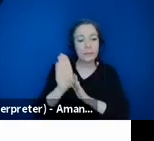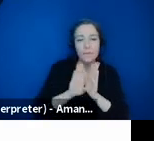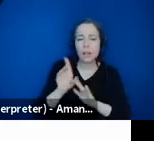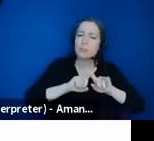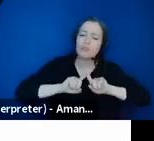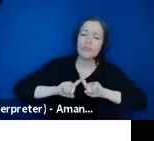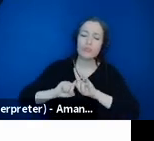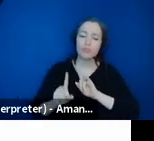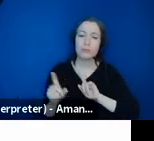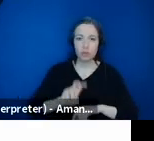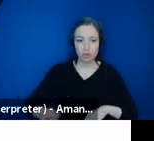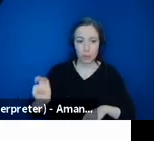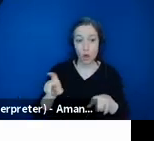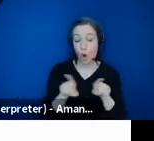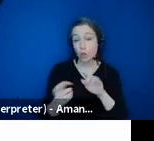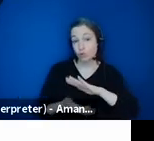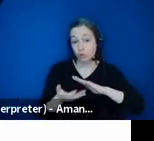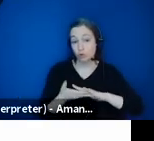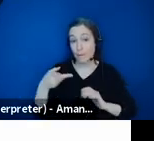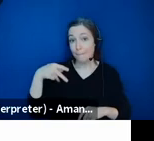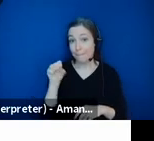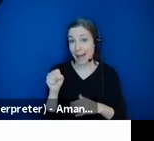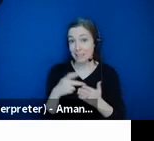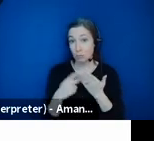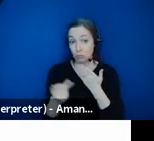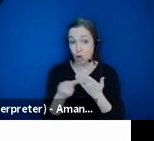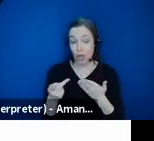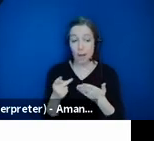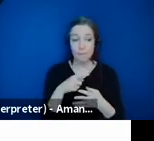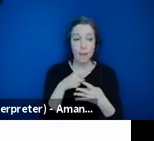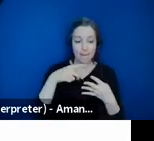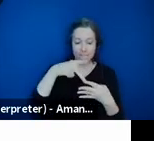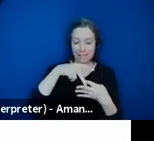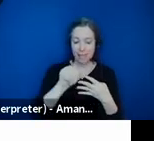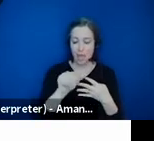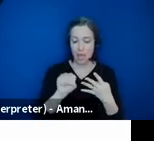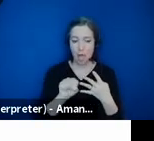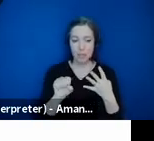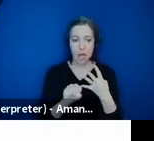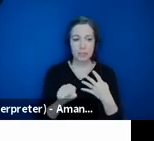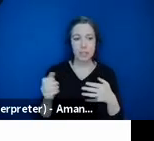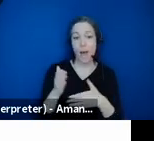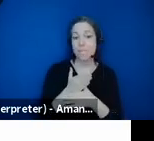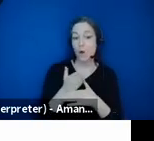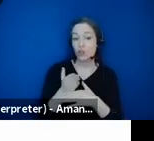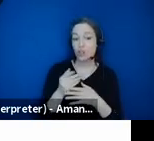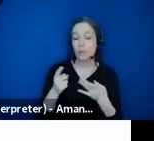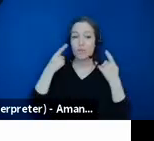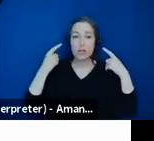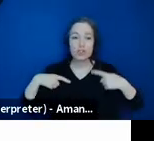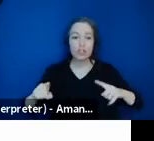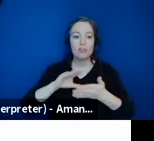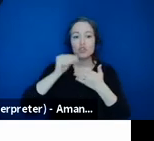run the past program which stands for partnership for achieving student success. This is a year long support program for students